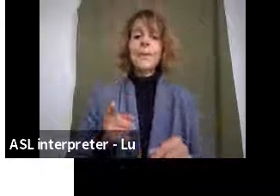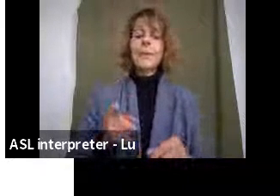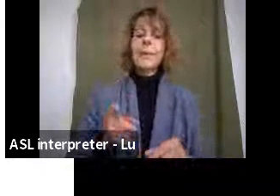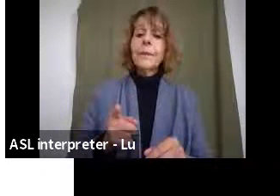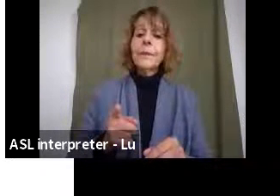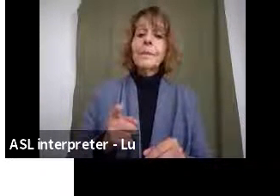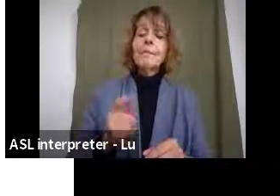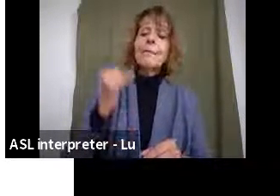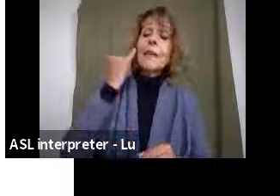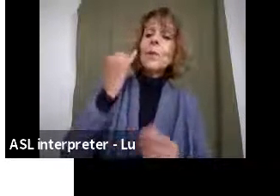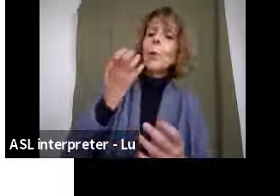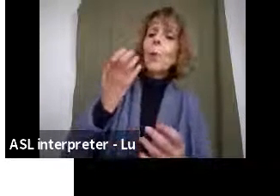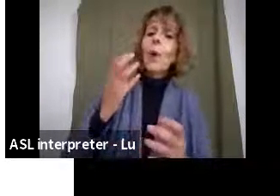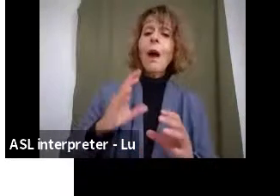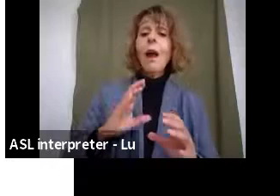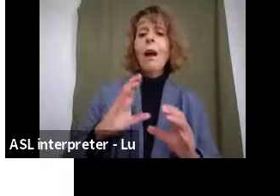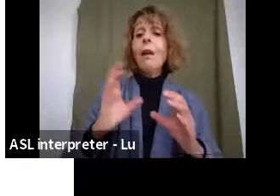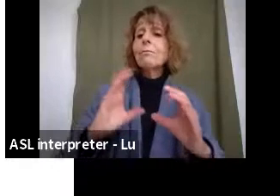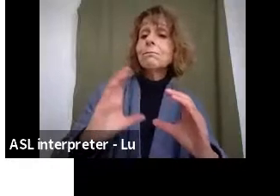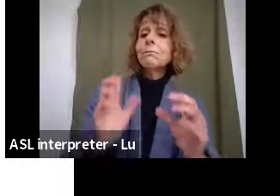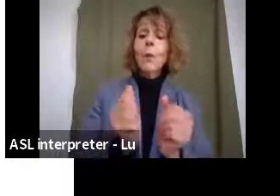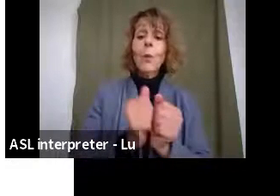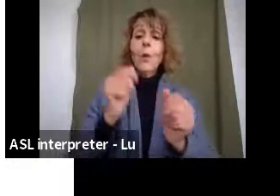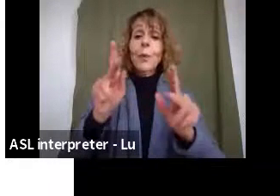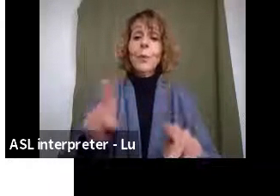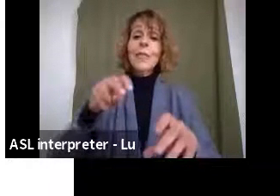so that you're at eye level.